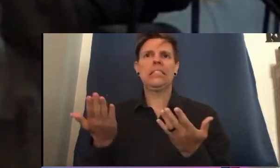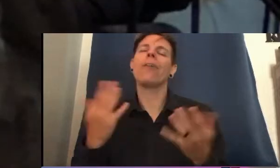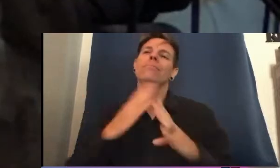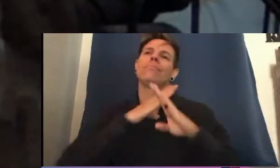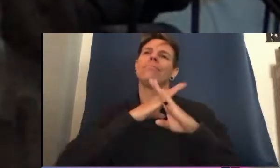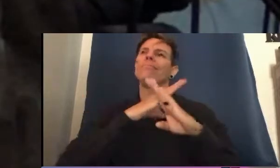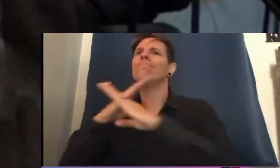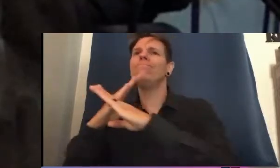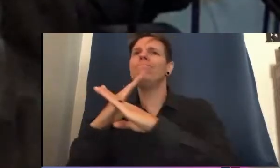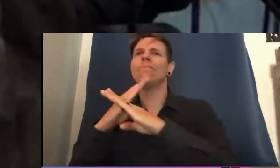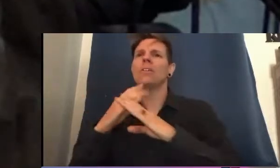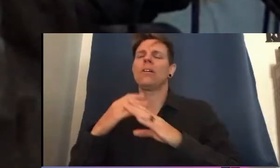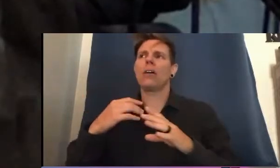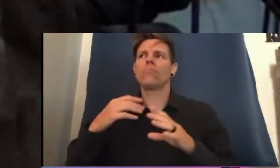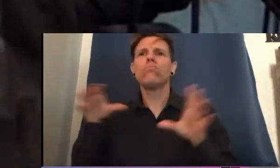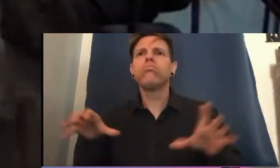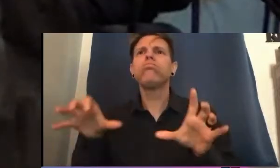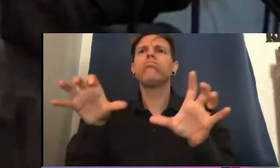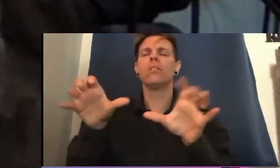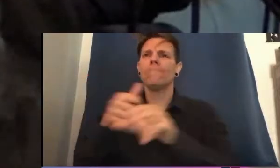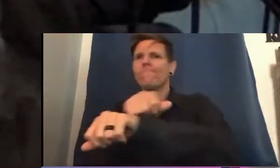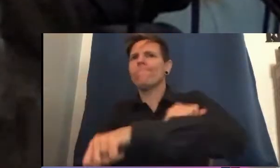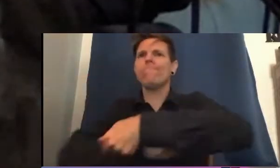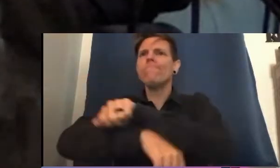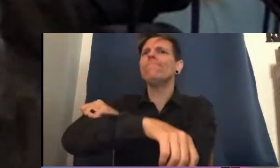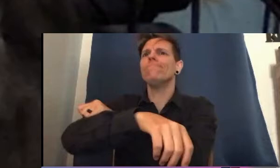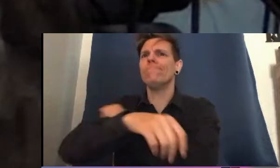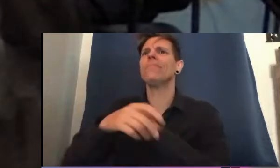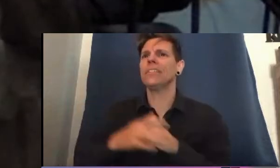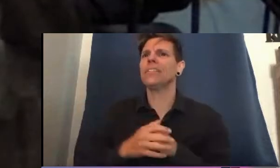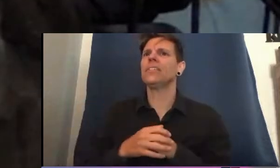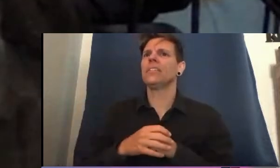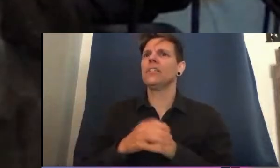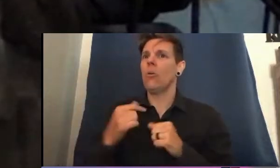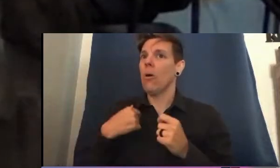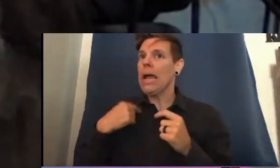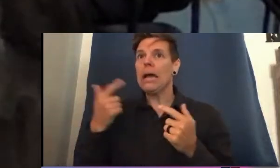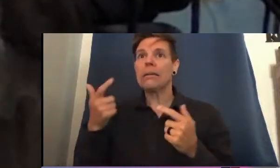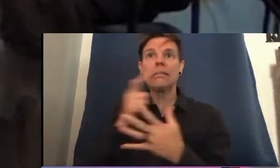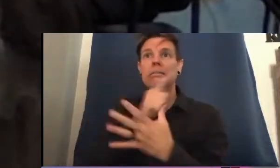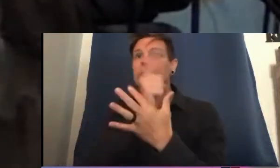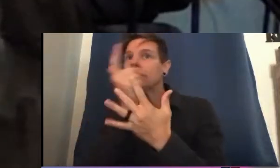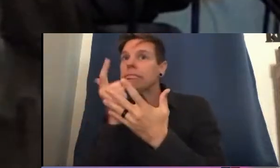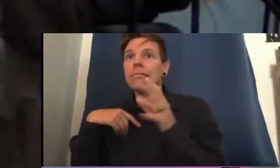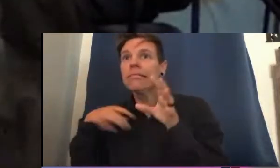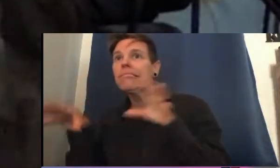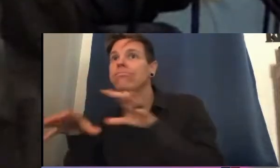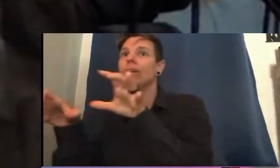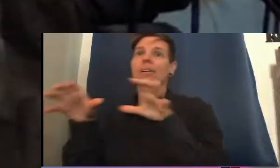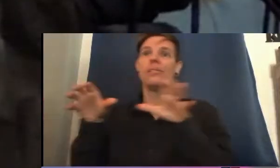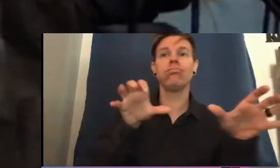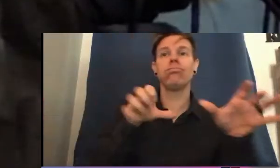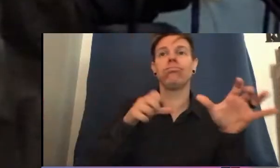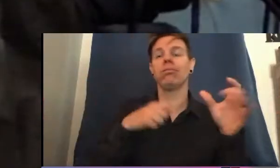are routinely making a call to action for the public and those